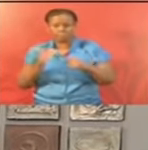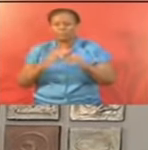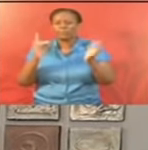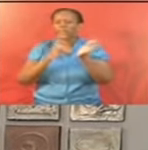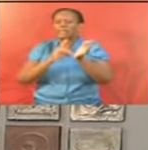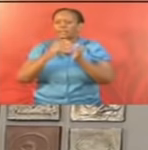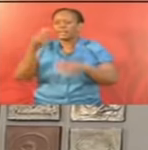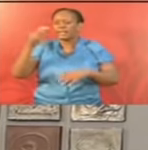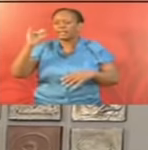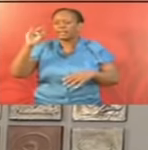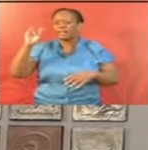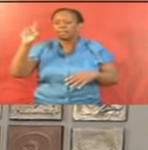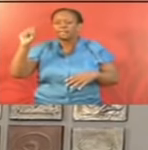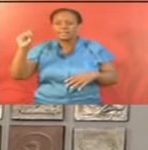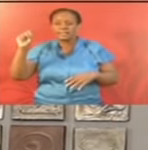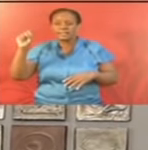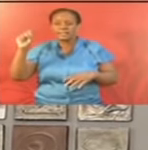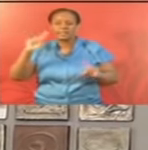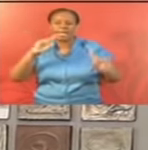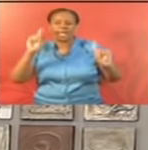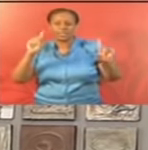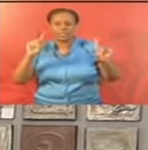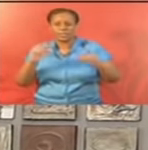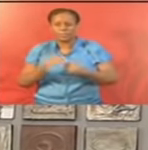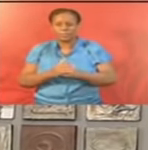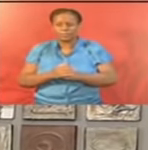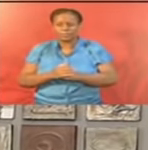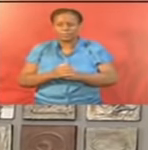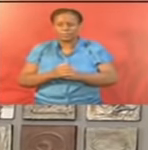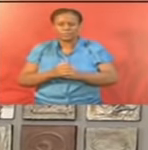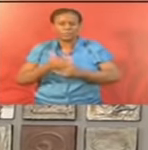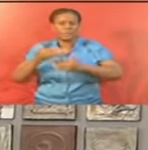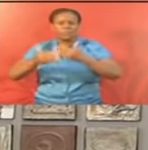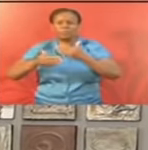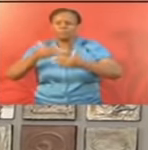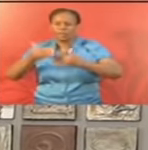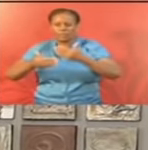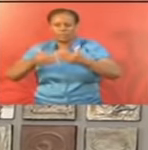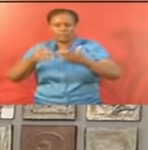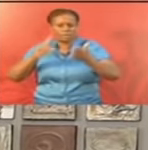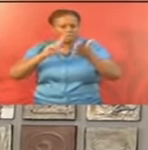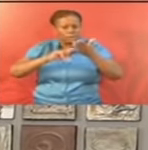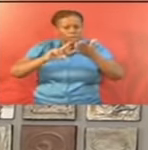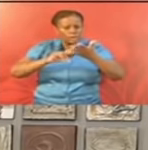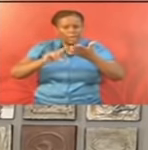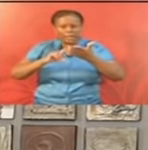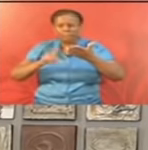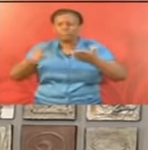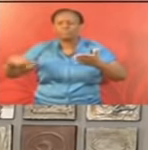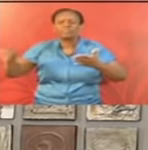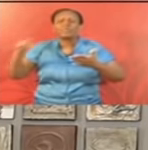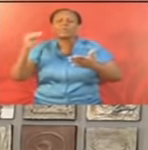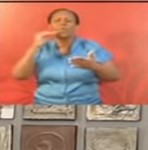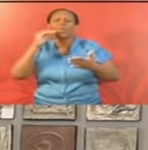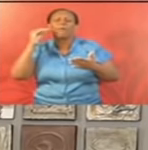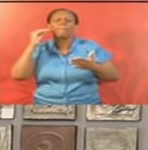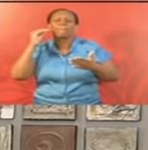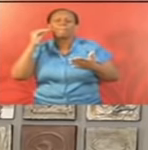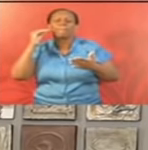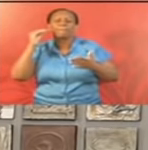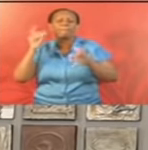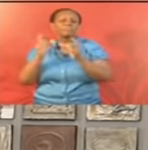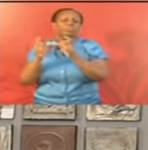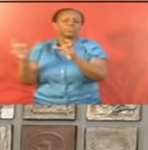question. The process for monitoring the individuals who are in home quarantine involves daily